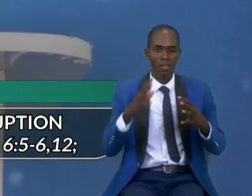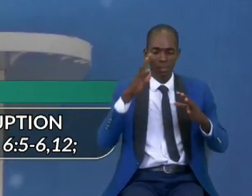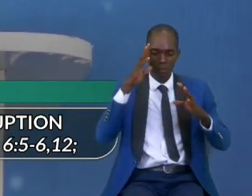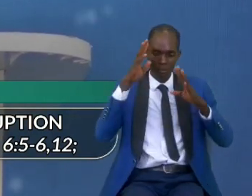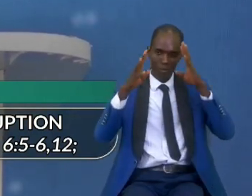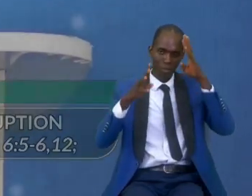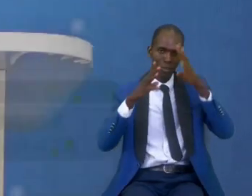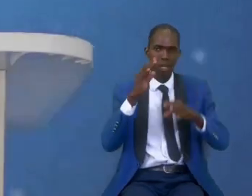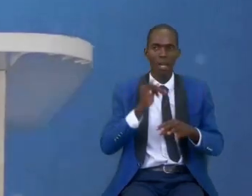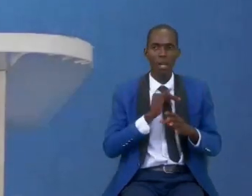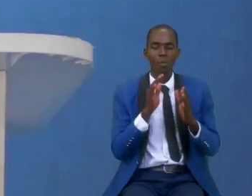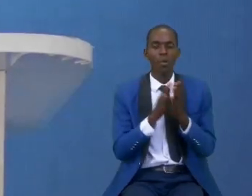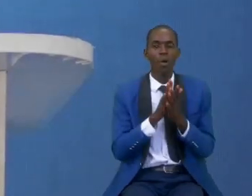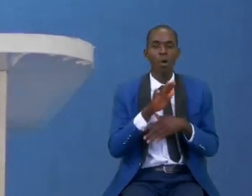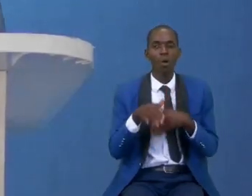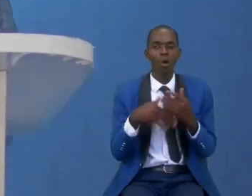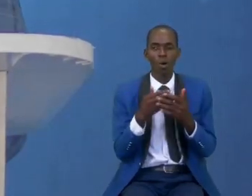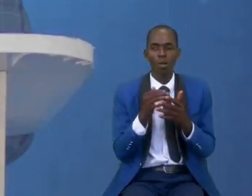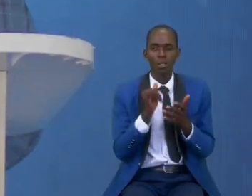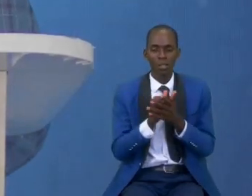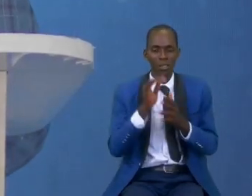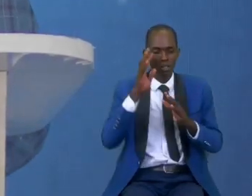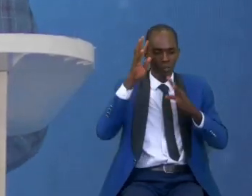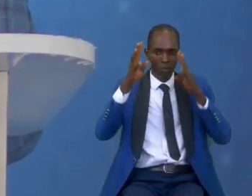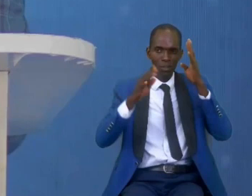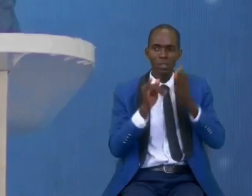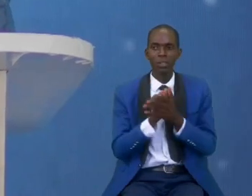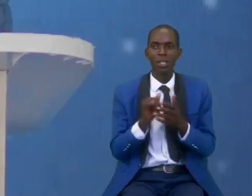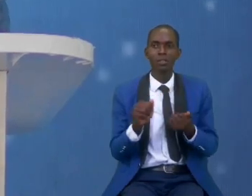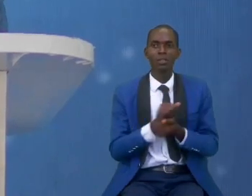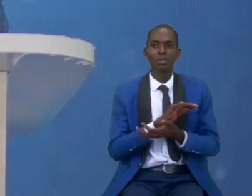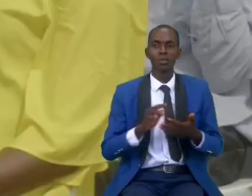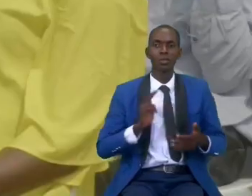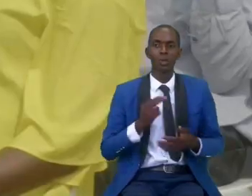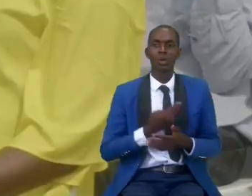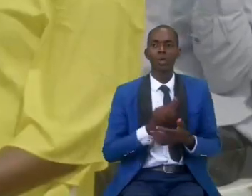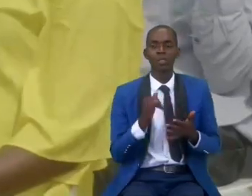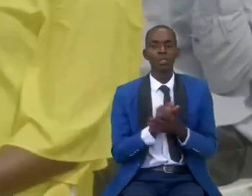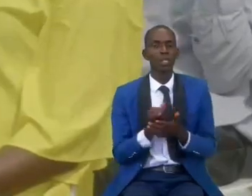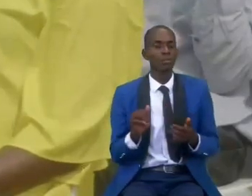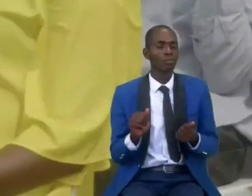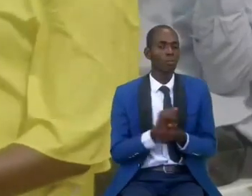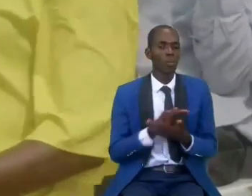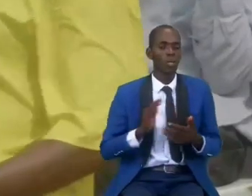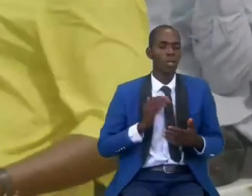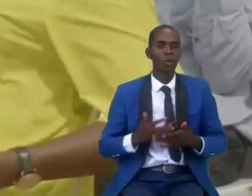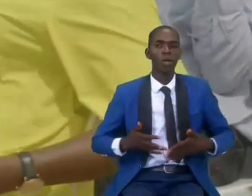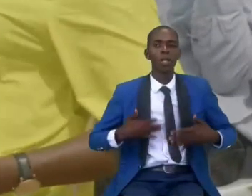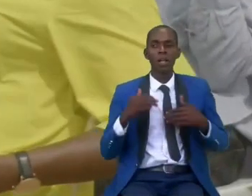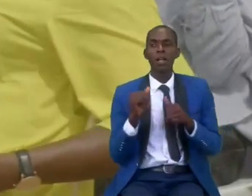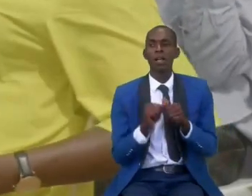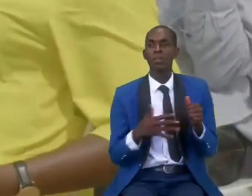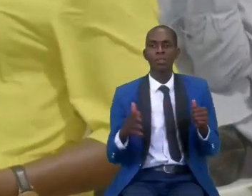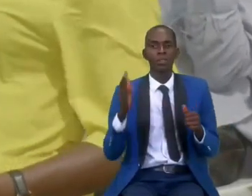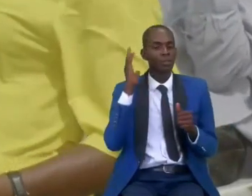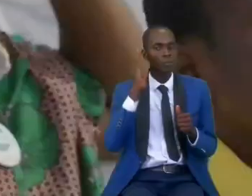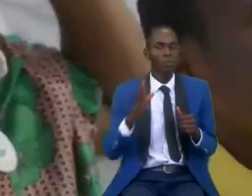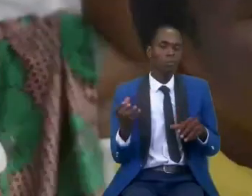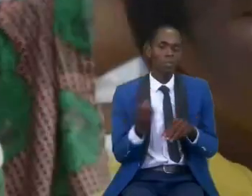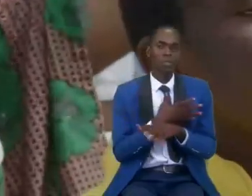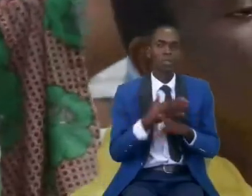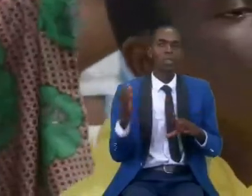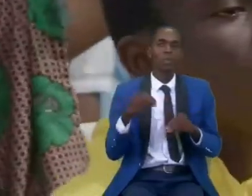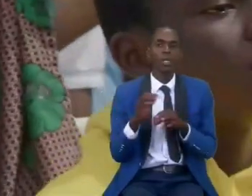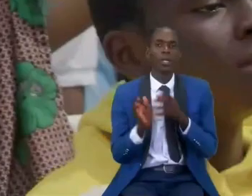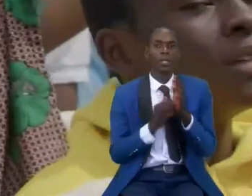that spoil our lives, everything will vanish away today. I see a new man